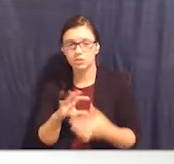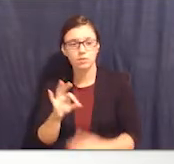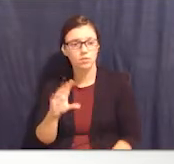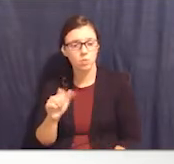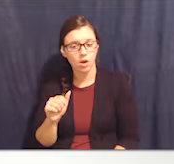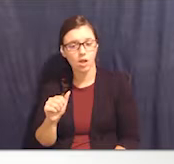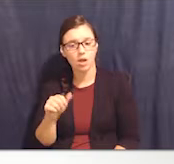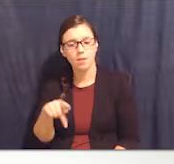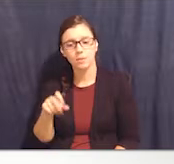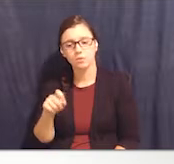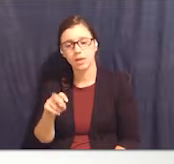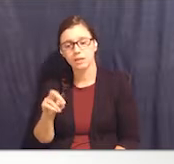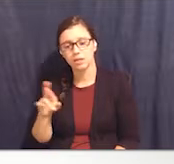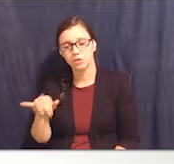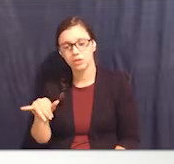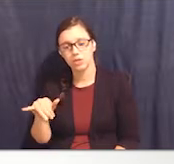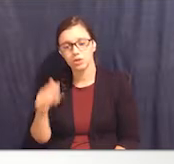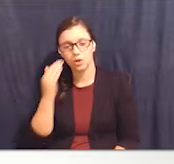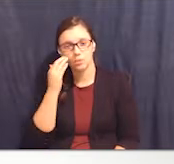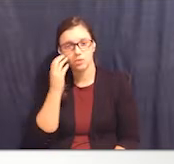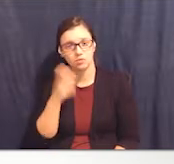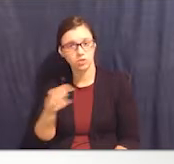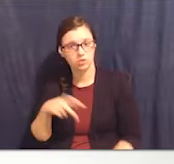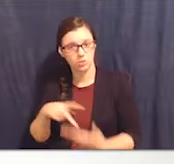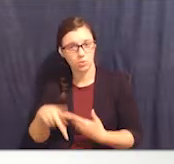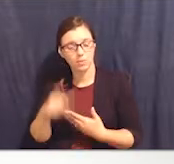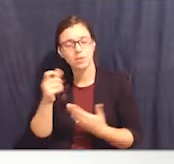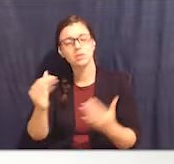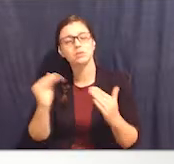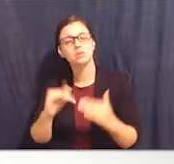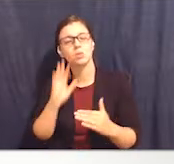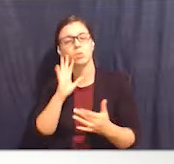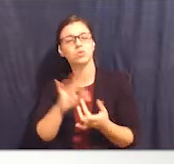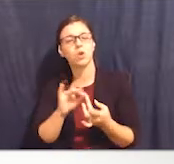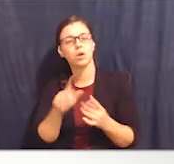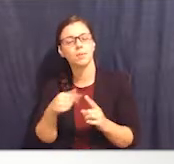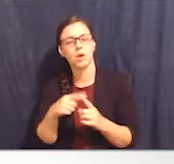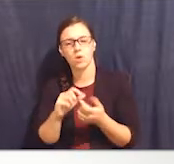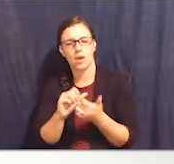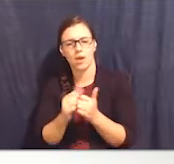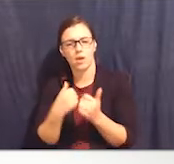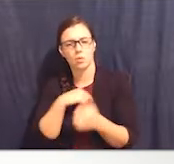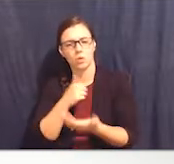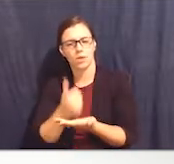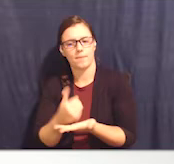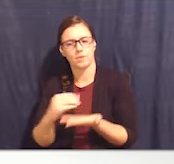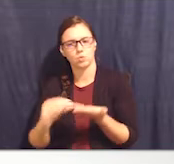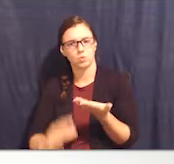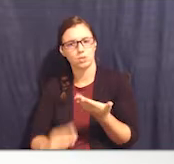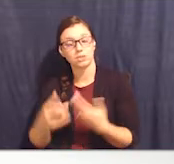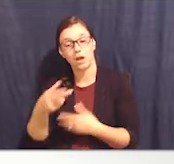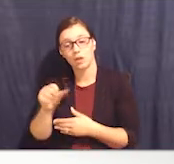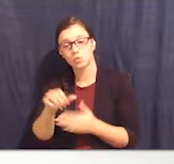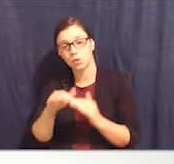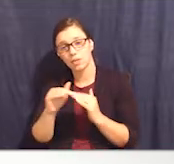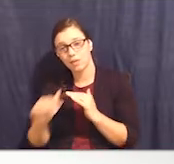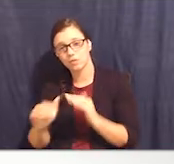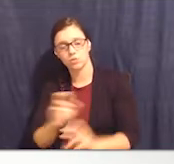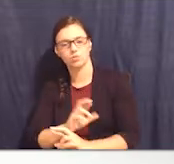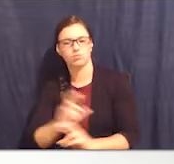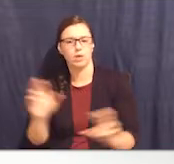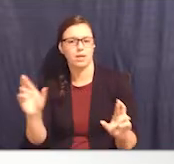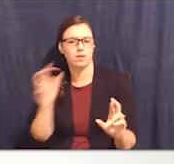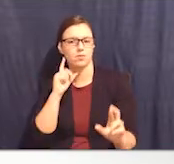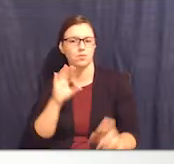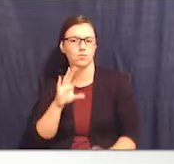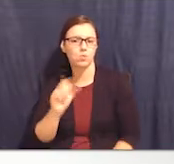And one of the things that Family Cafe promotes is advocacy. And I myself wonder sometimes why